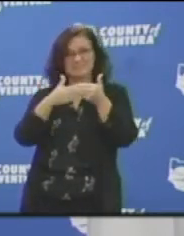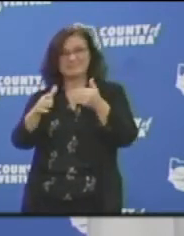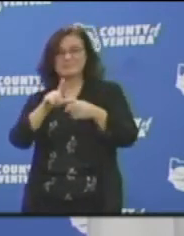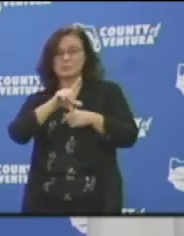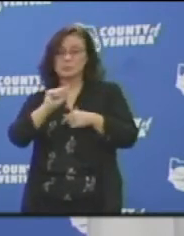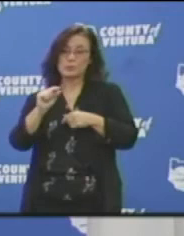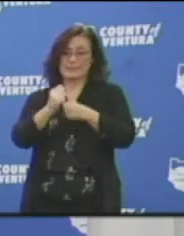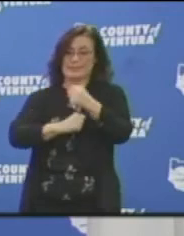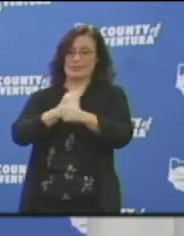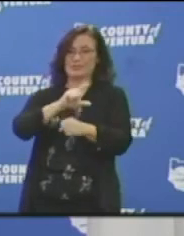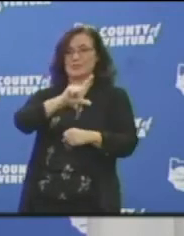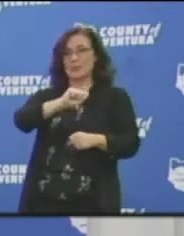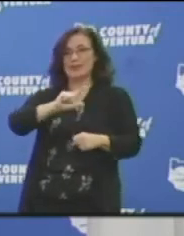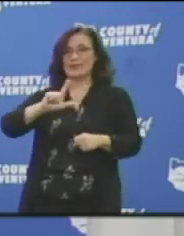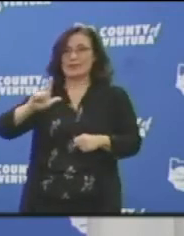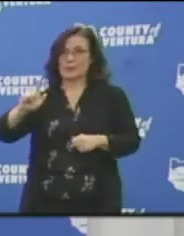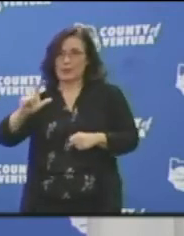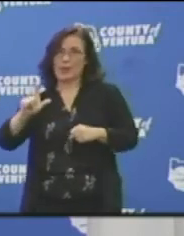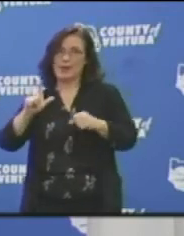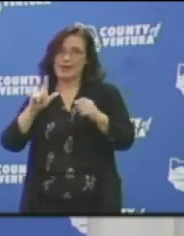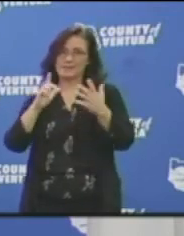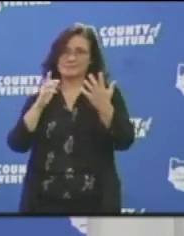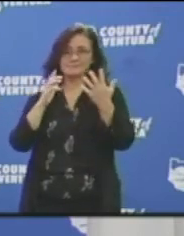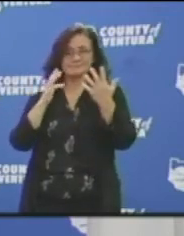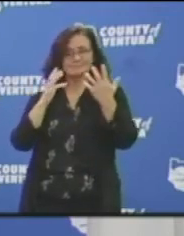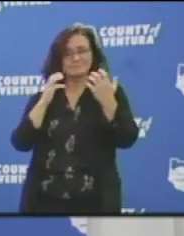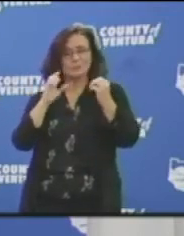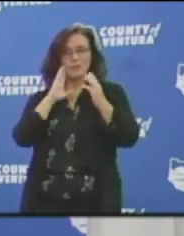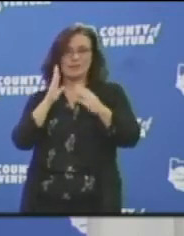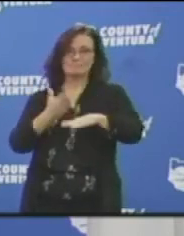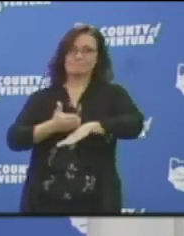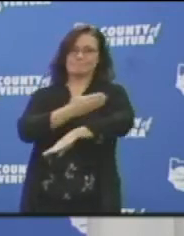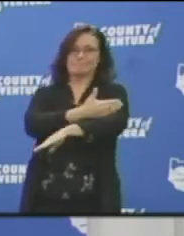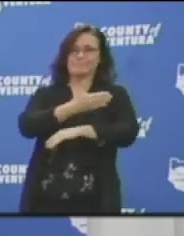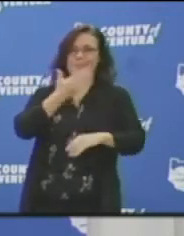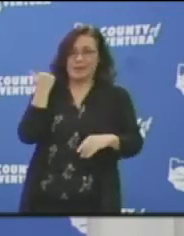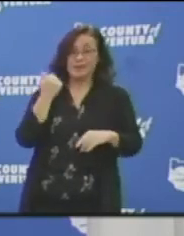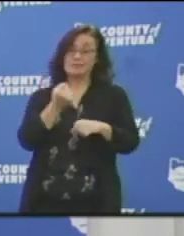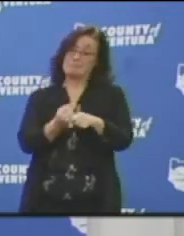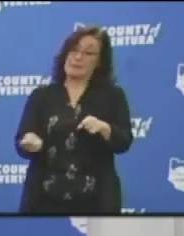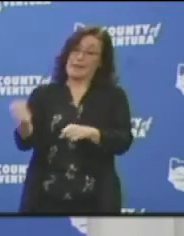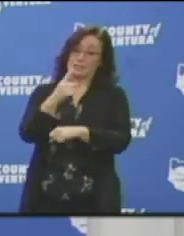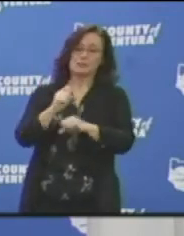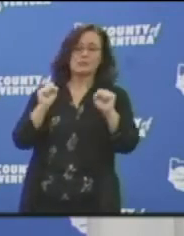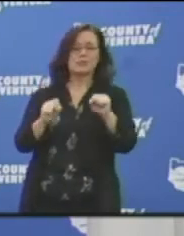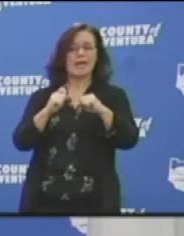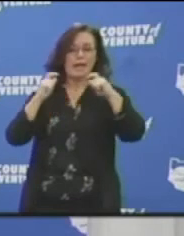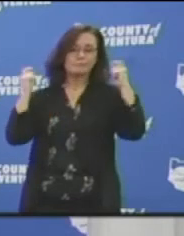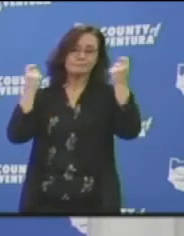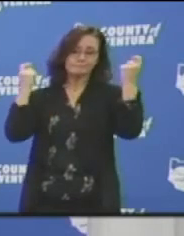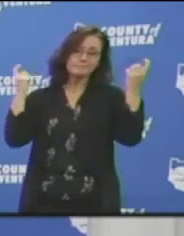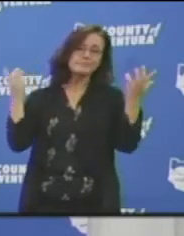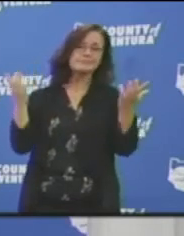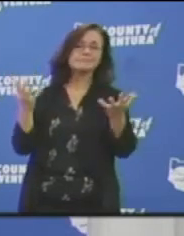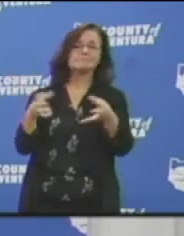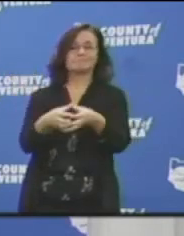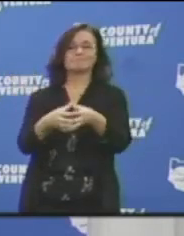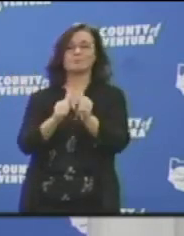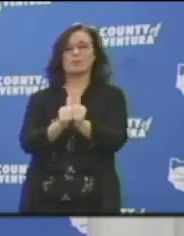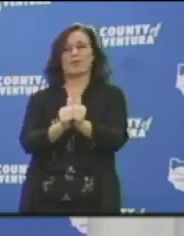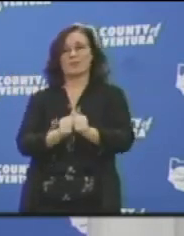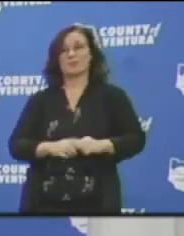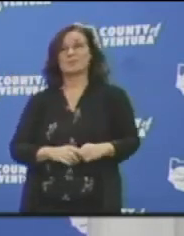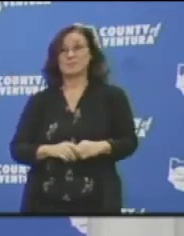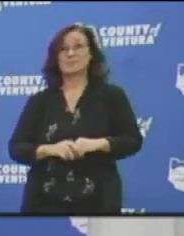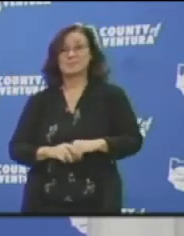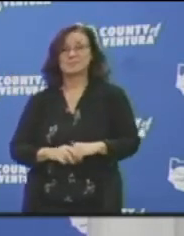which we will be able to gather together and celebrate our holidays and our special events. I thank